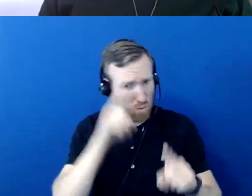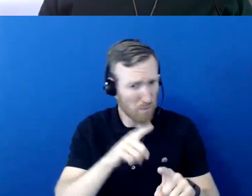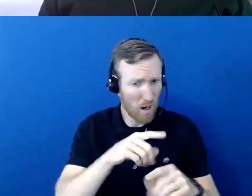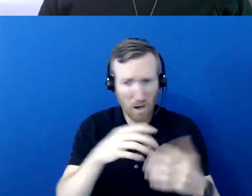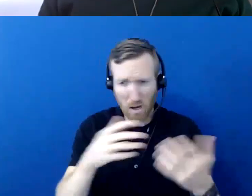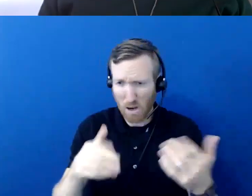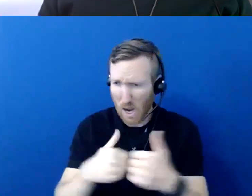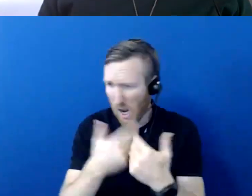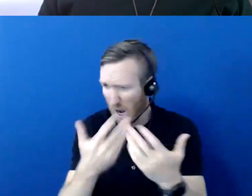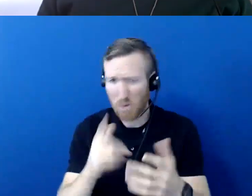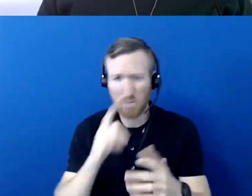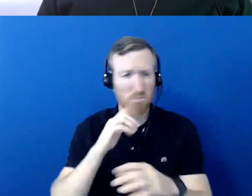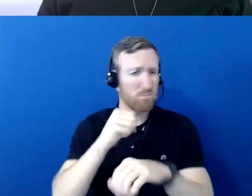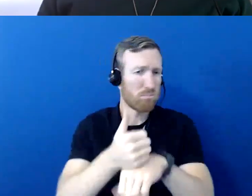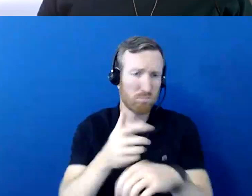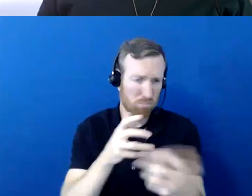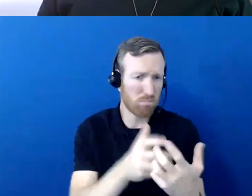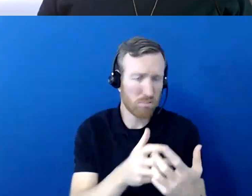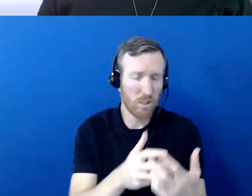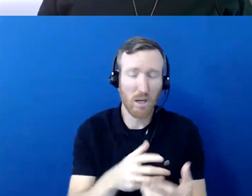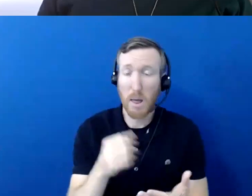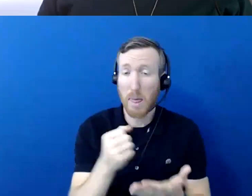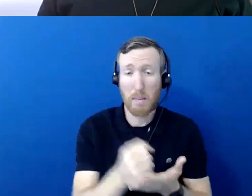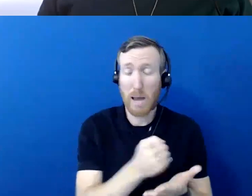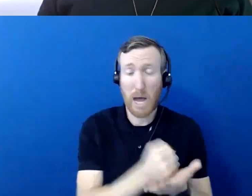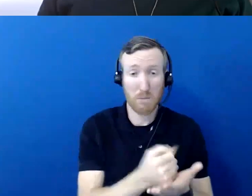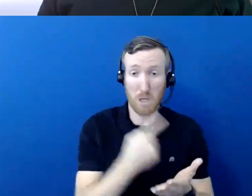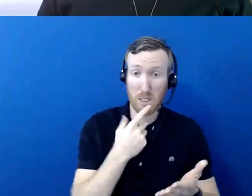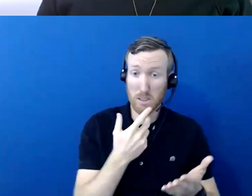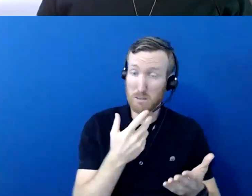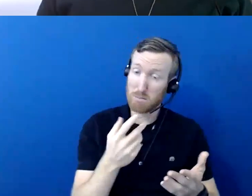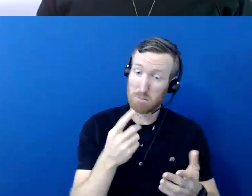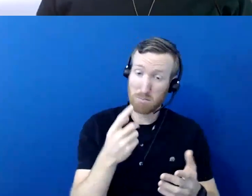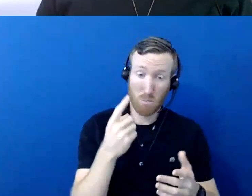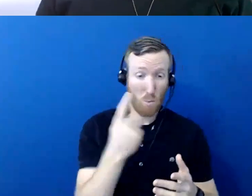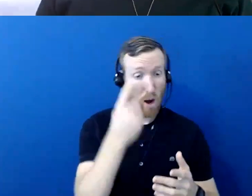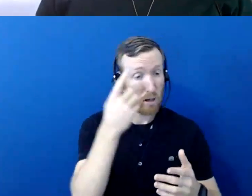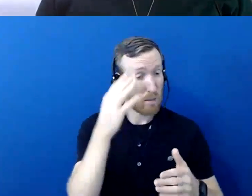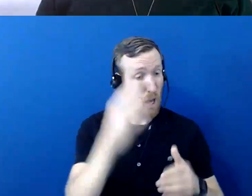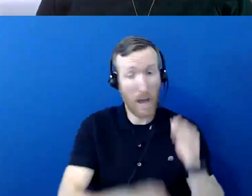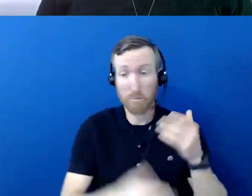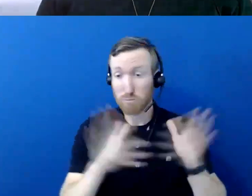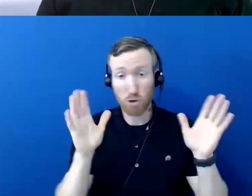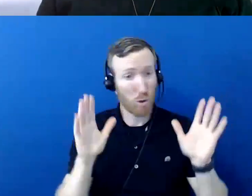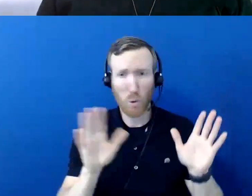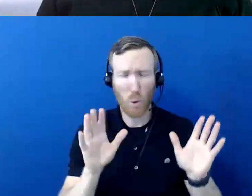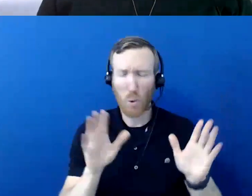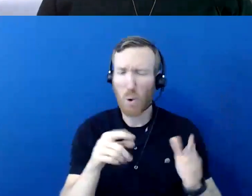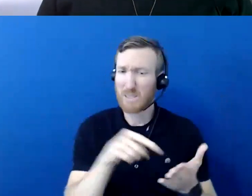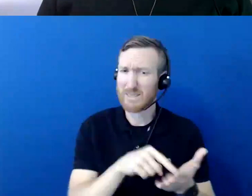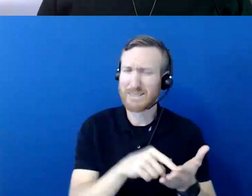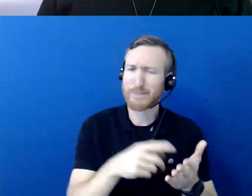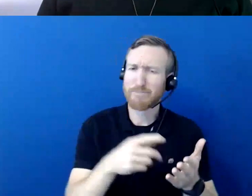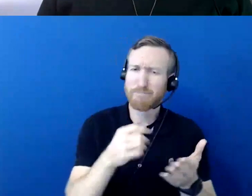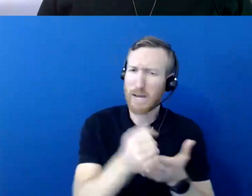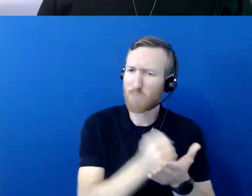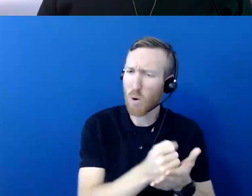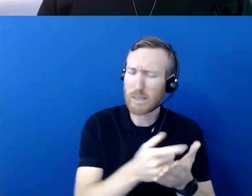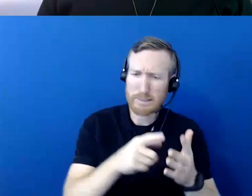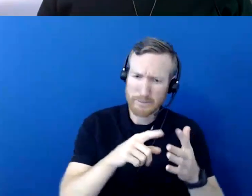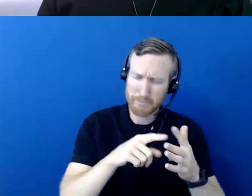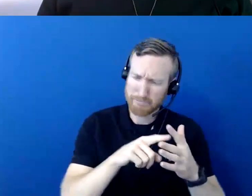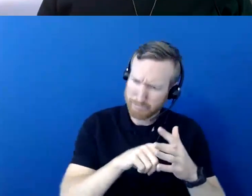be put in place. The passport is not the end. It's definitely, but it should be the trigger for any